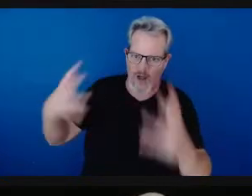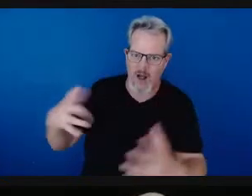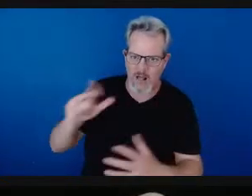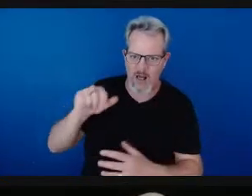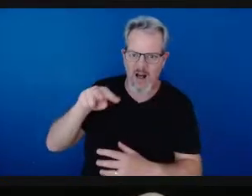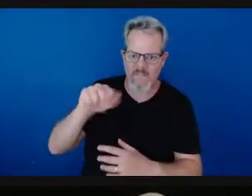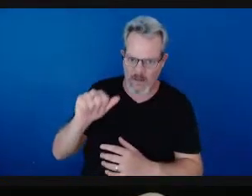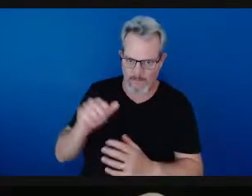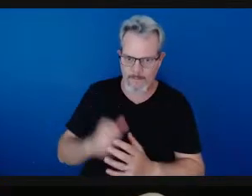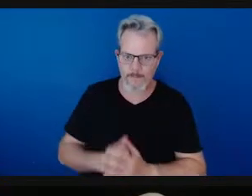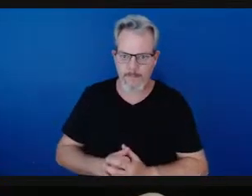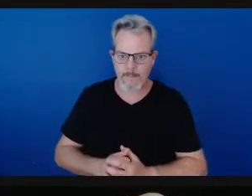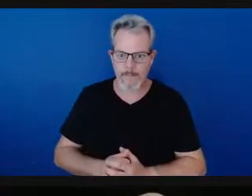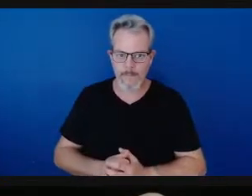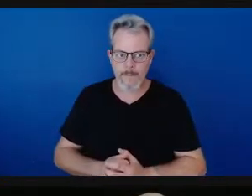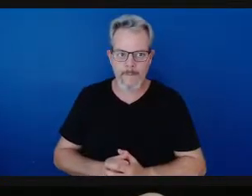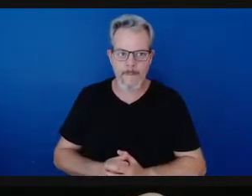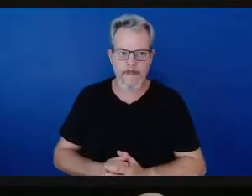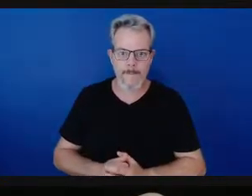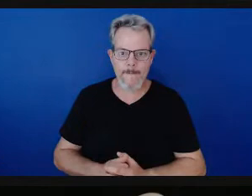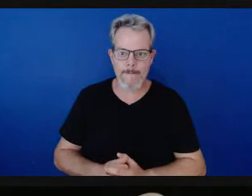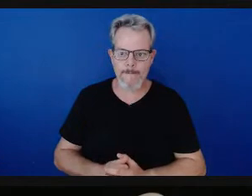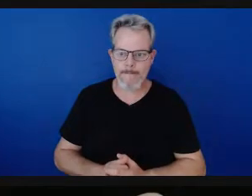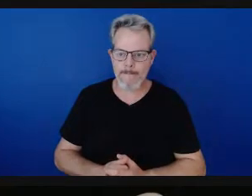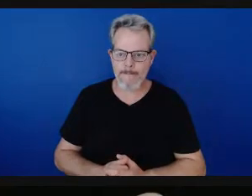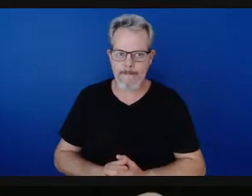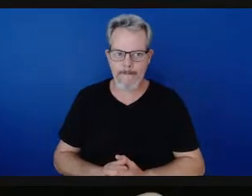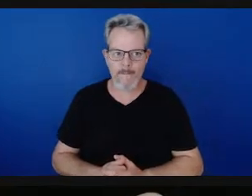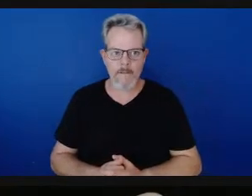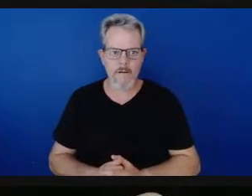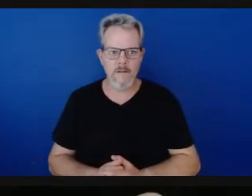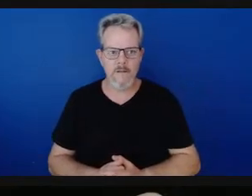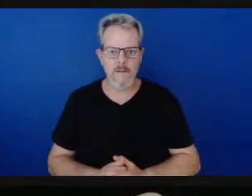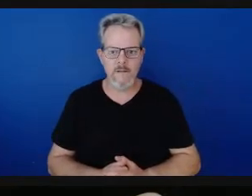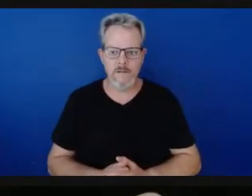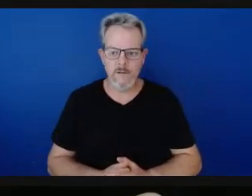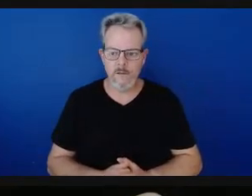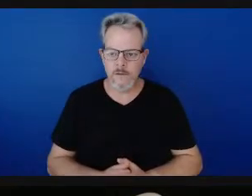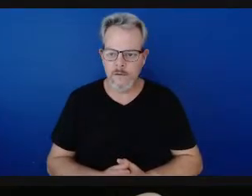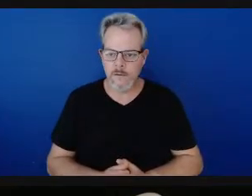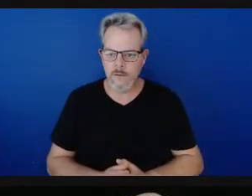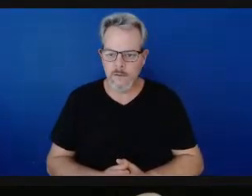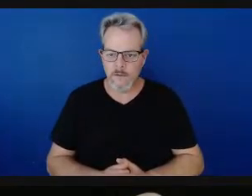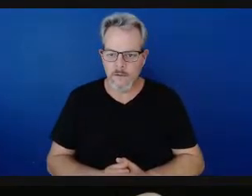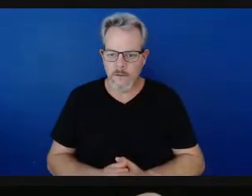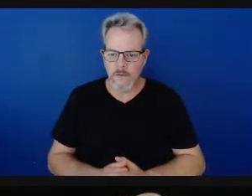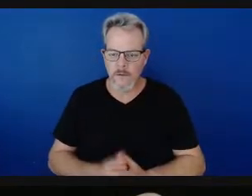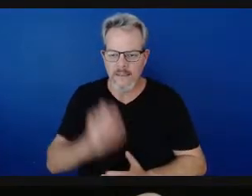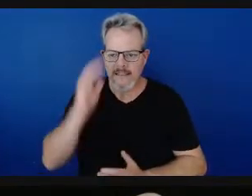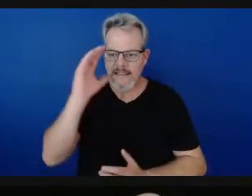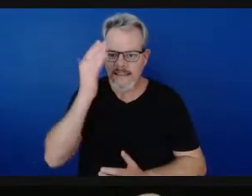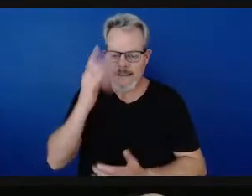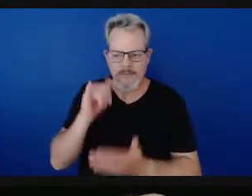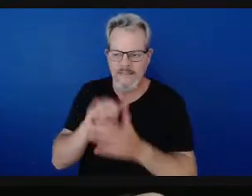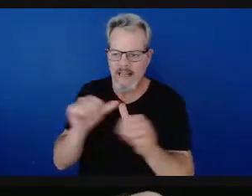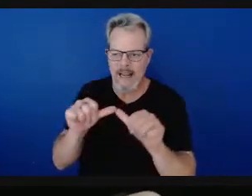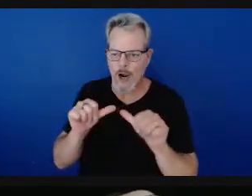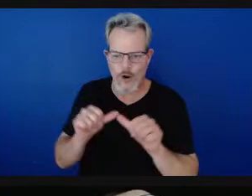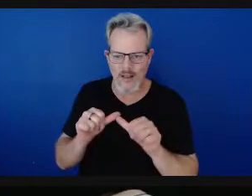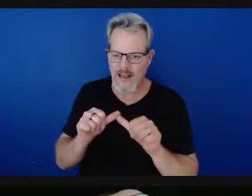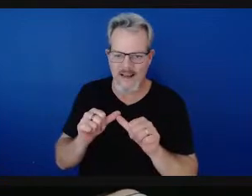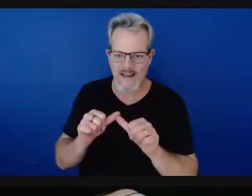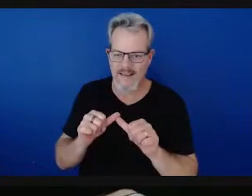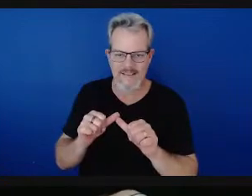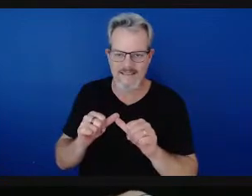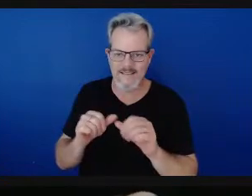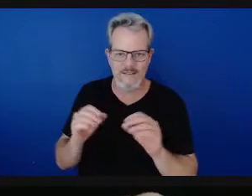Oh, no, right there. The very start parts occurs, and it seems like that is no longer, lava is no longer